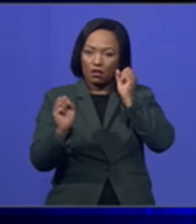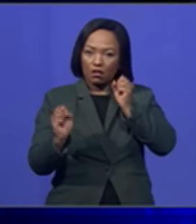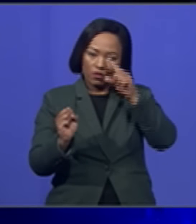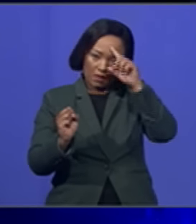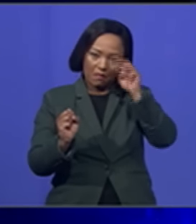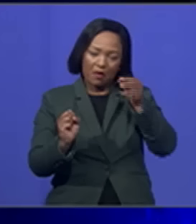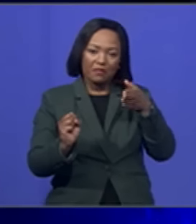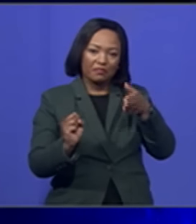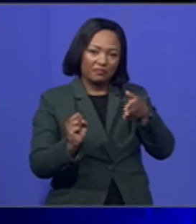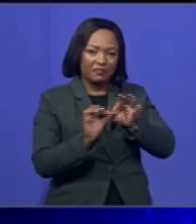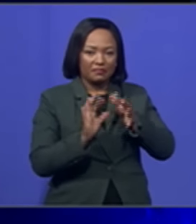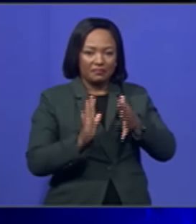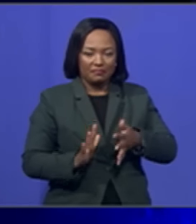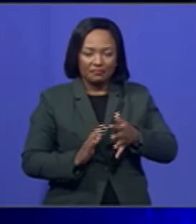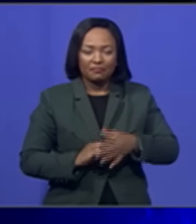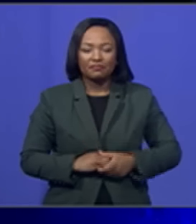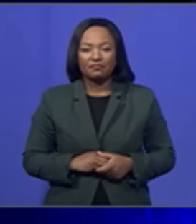matsoho.